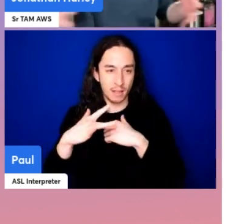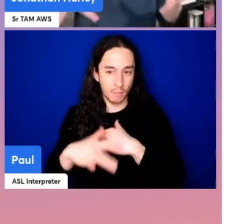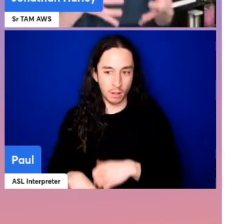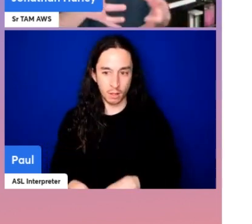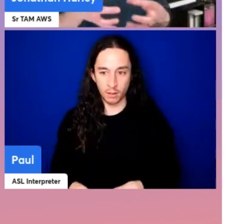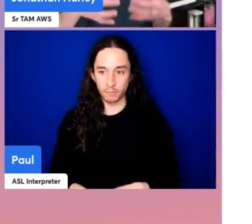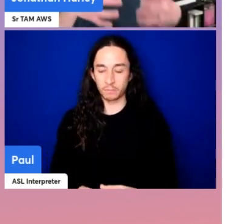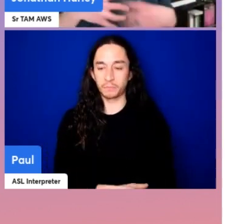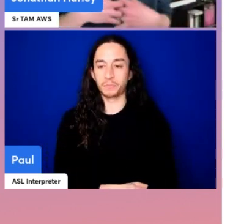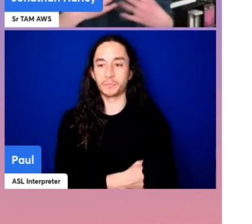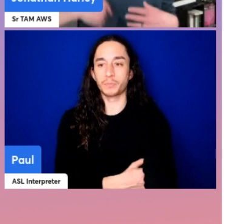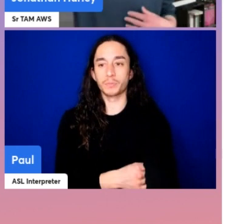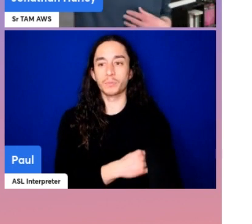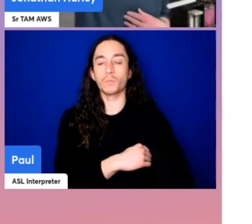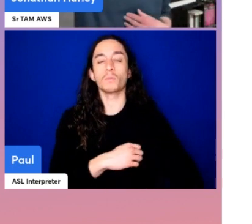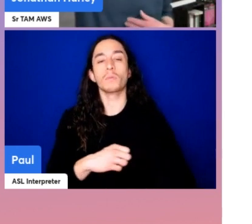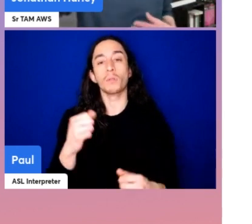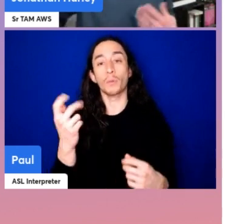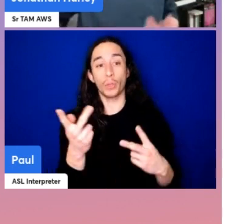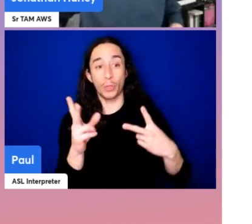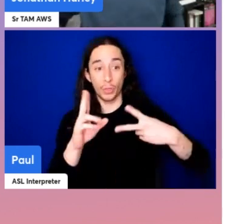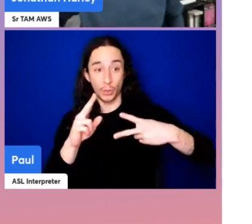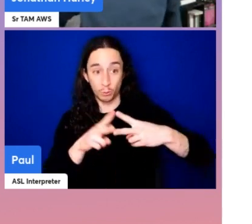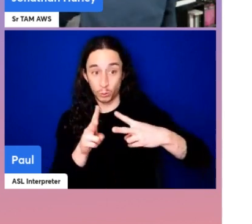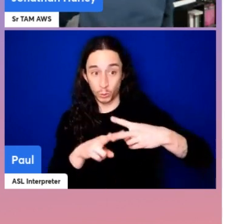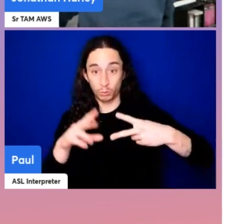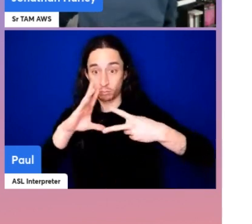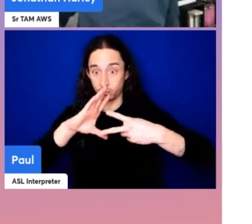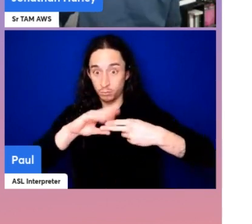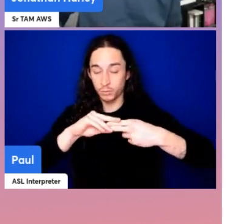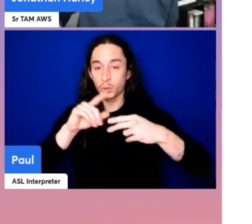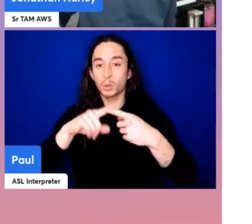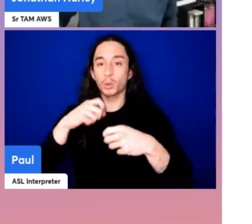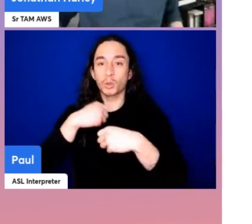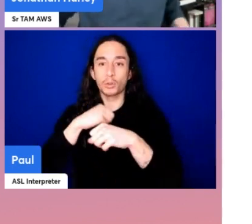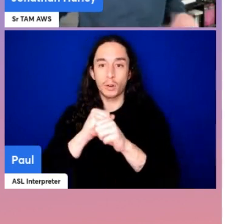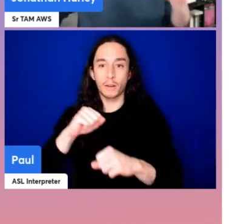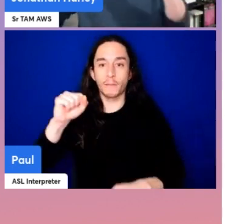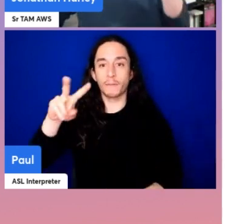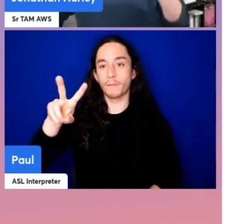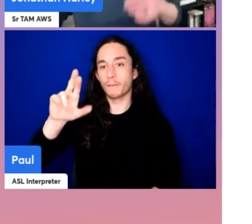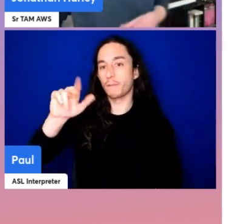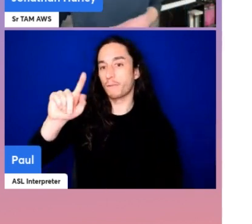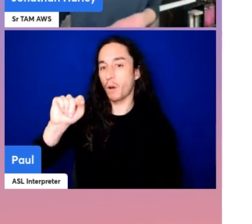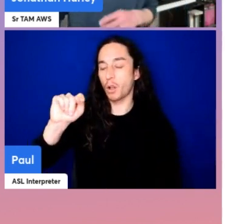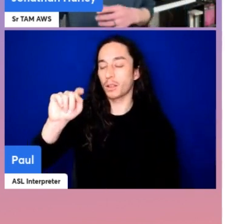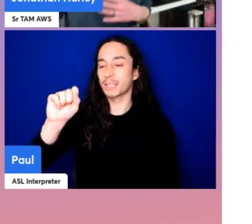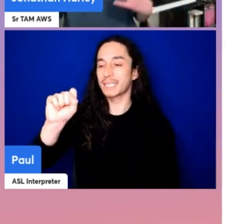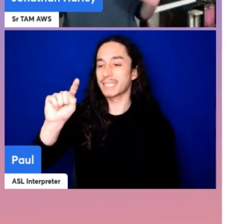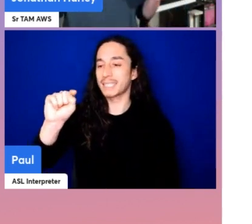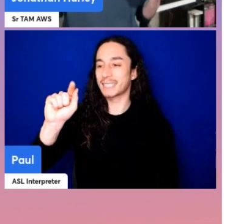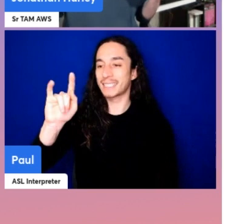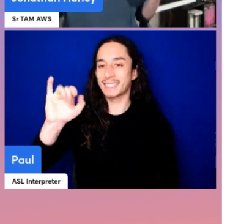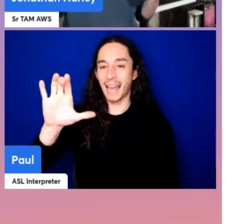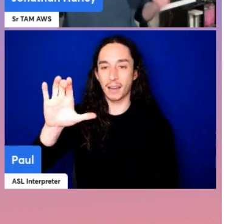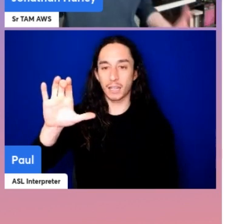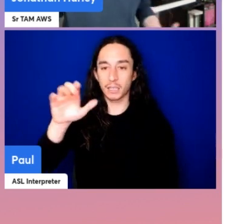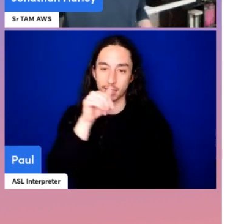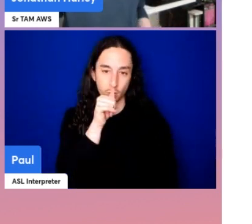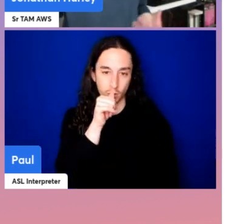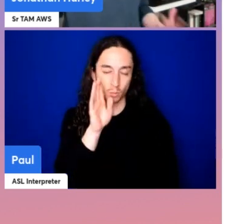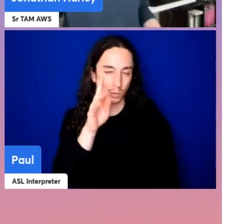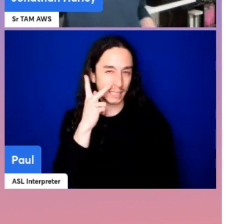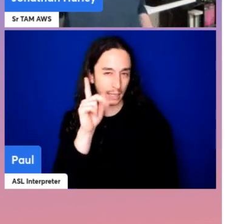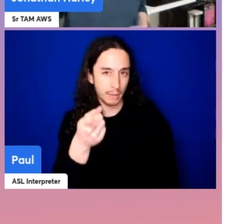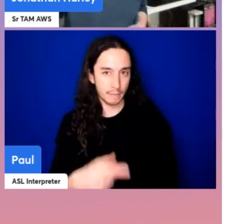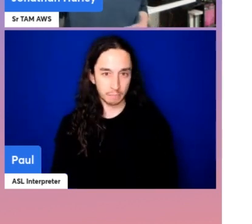And those two things are combined then to create what's called a Vault static secret. We'll see that in a second. But you can see here just a